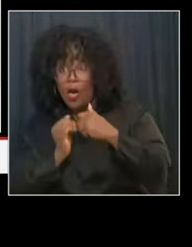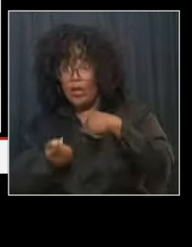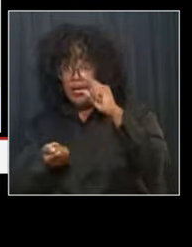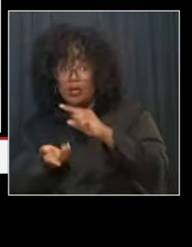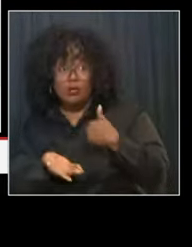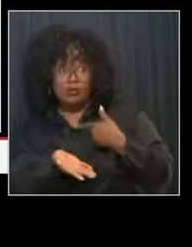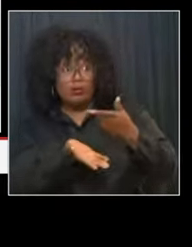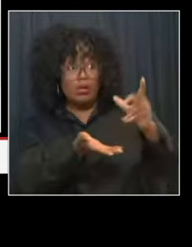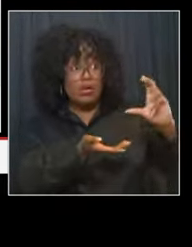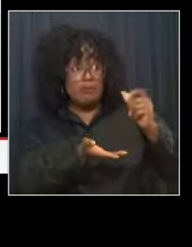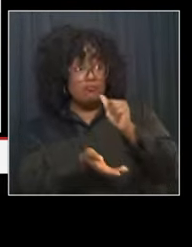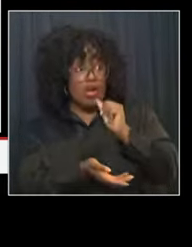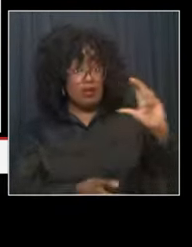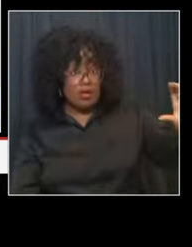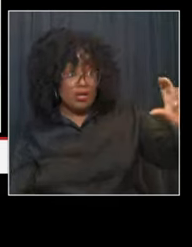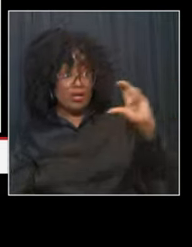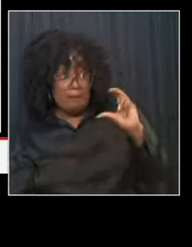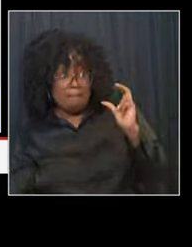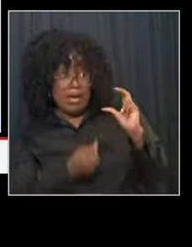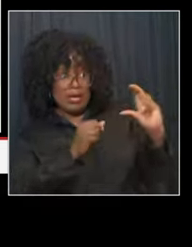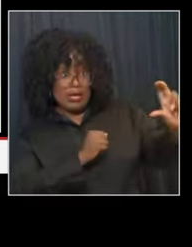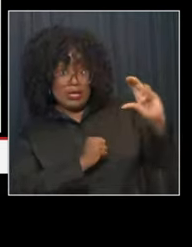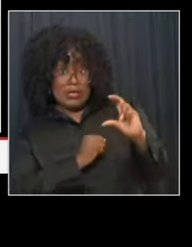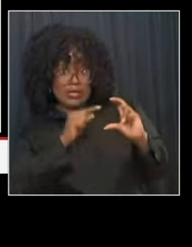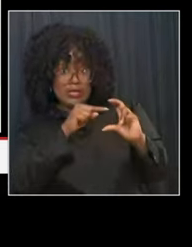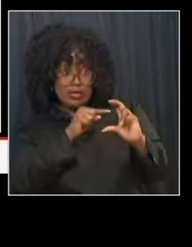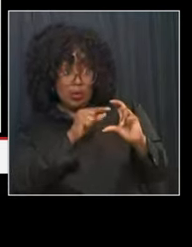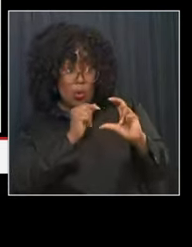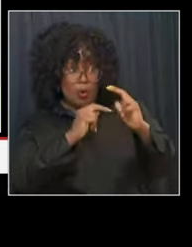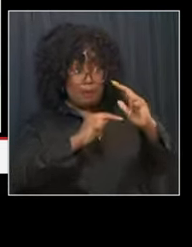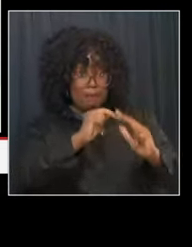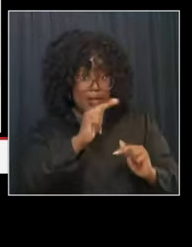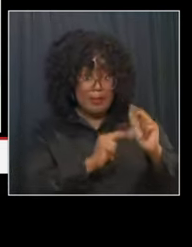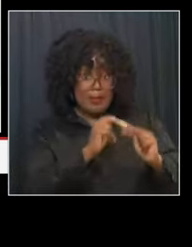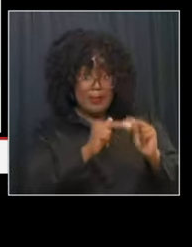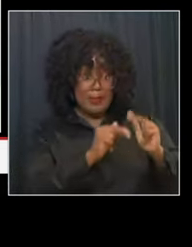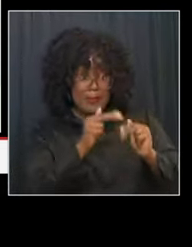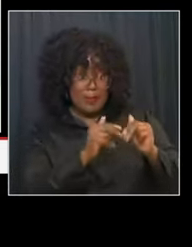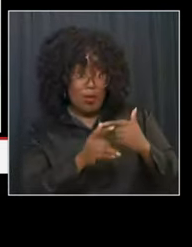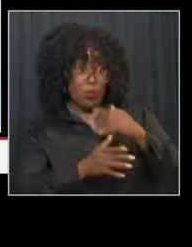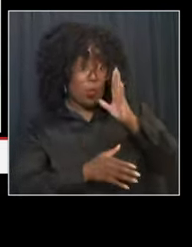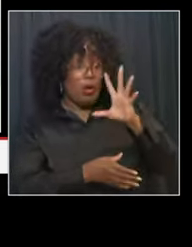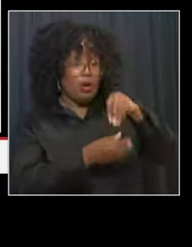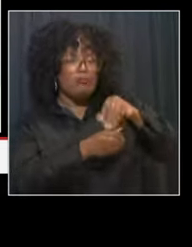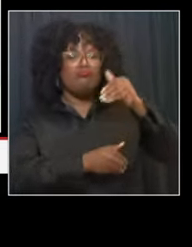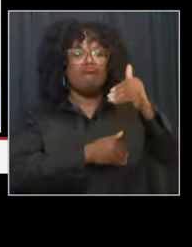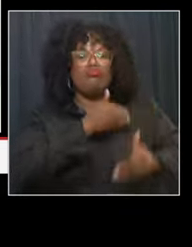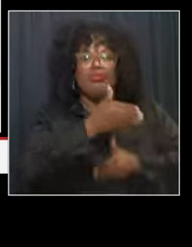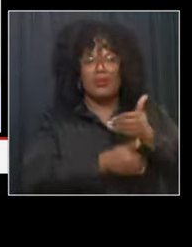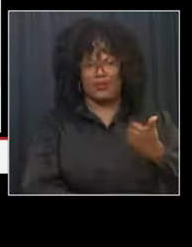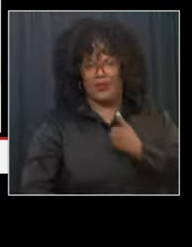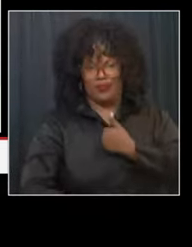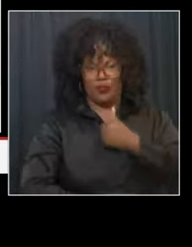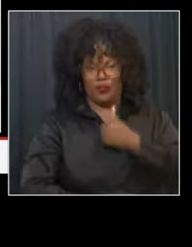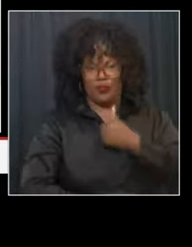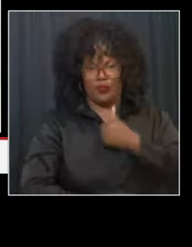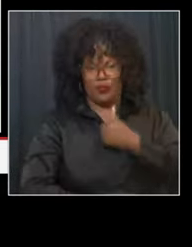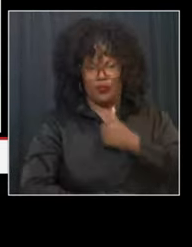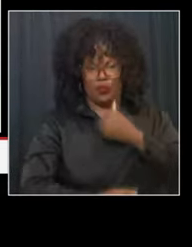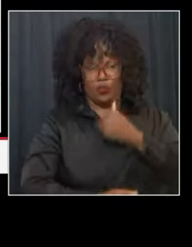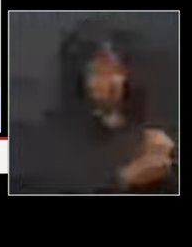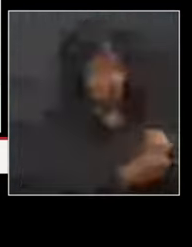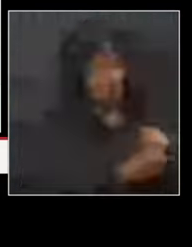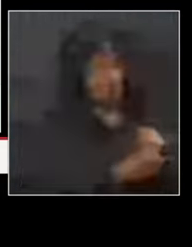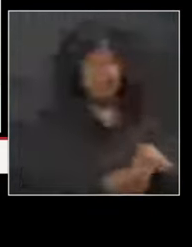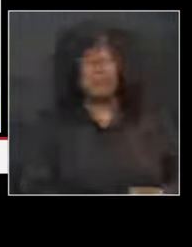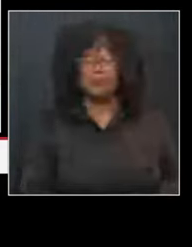that we occupy and run. Thank you. Thank you, City Administrator. So now we're going to talk about our investments